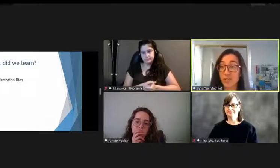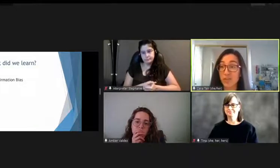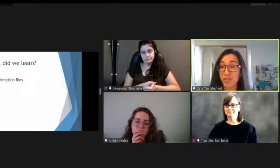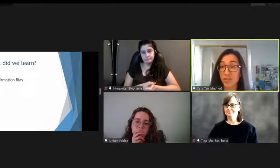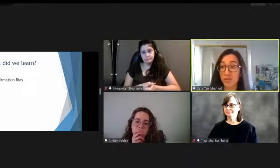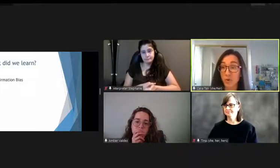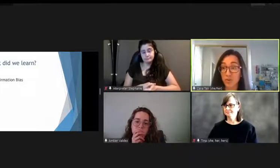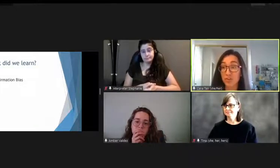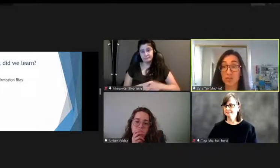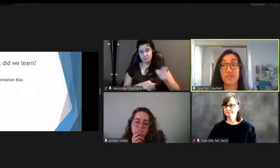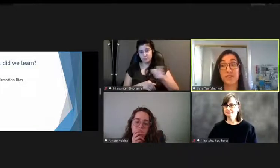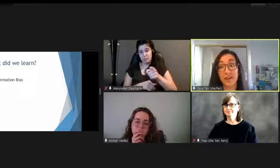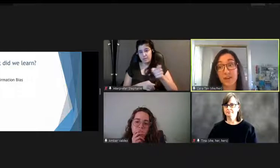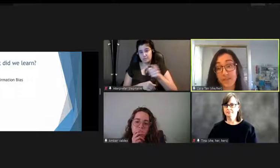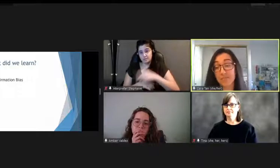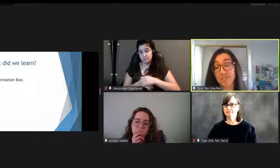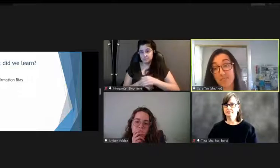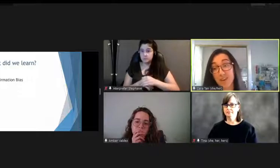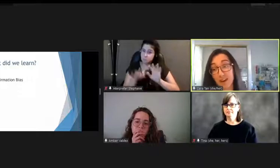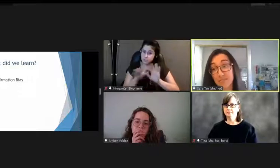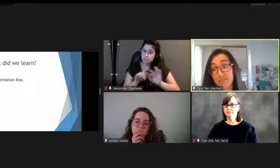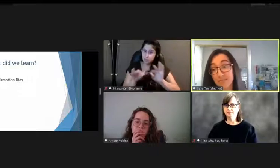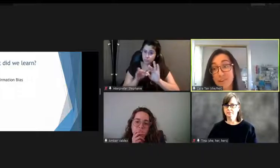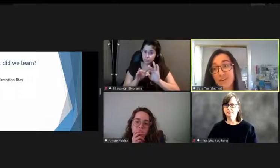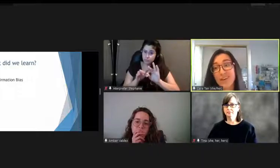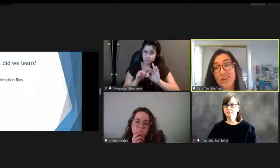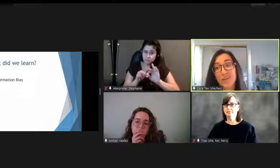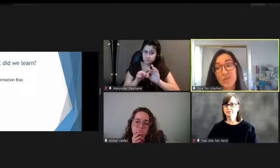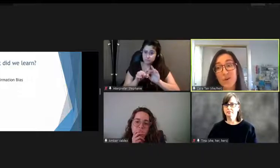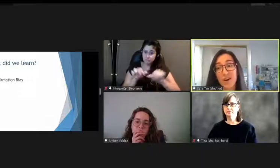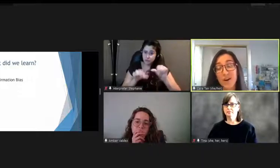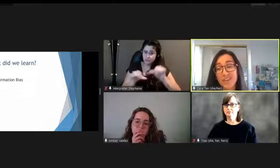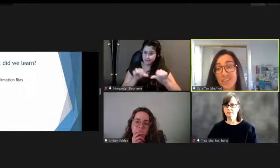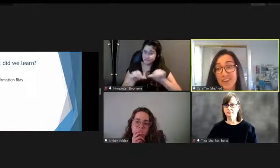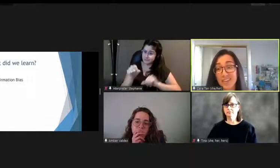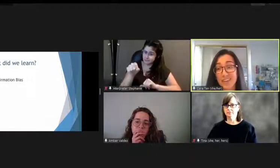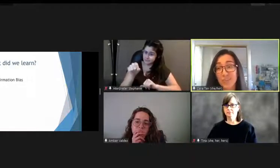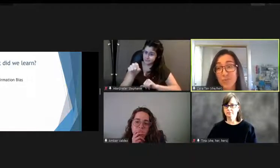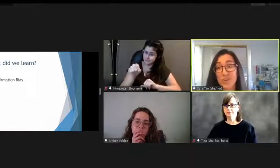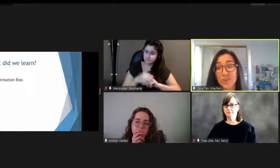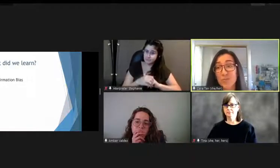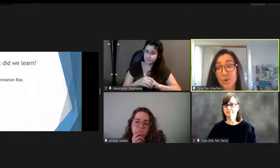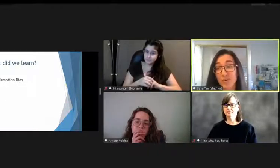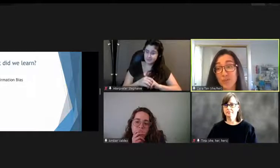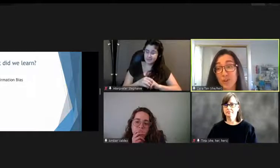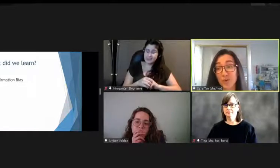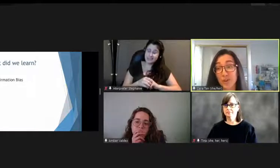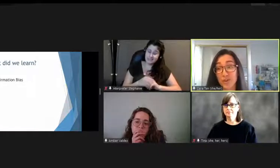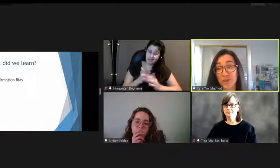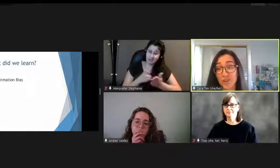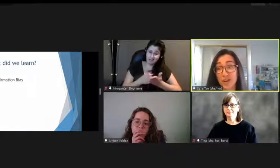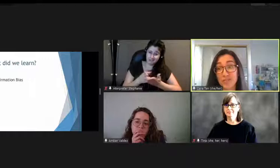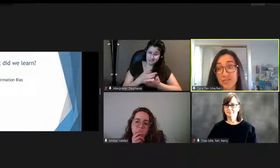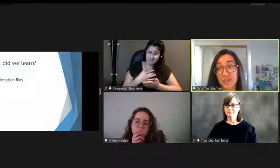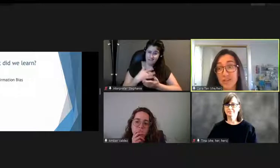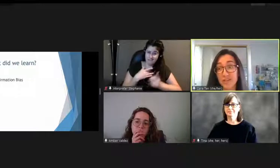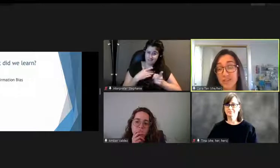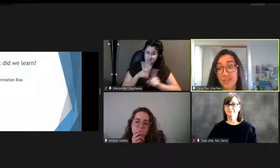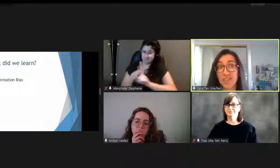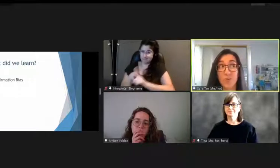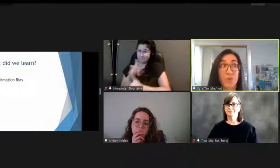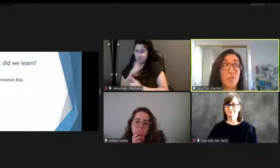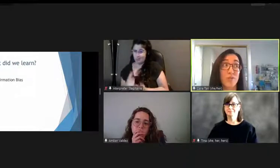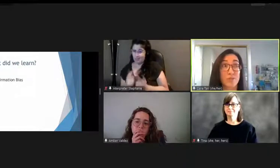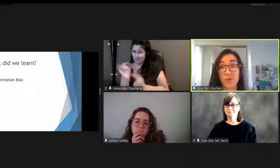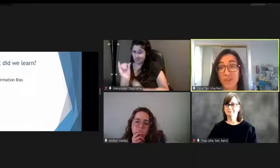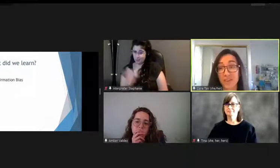principle that is important to you in science, yeah. But honestly, I think it's really important for you in your real life. This